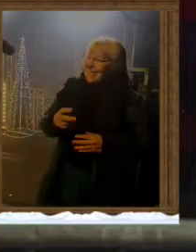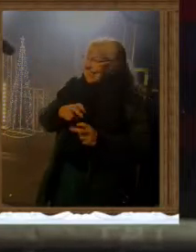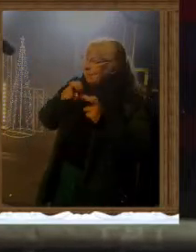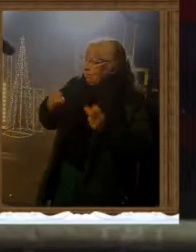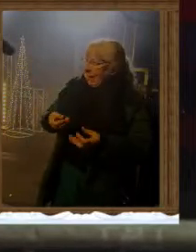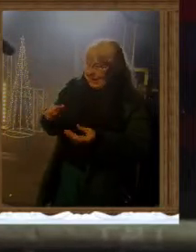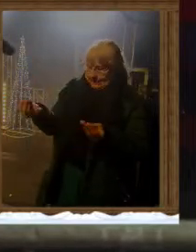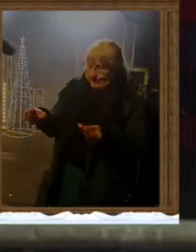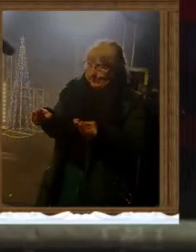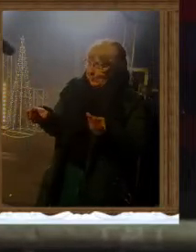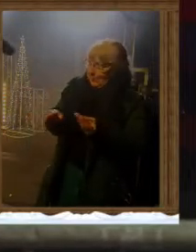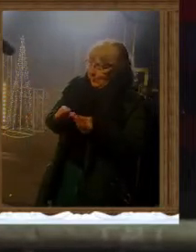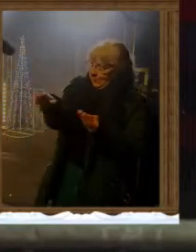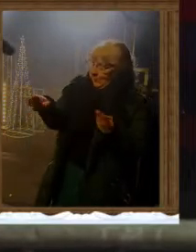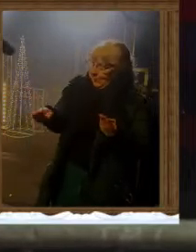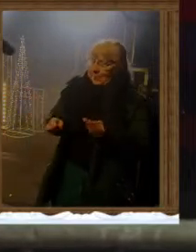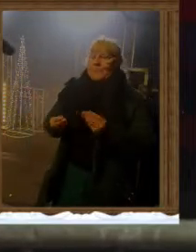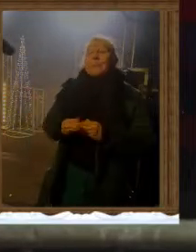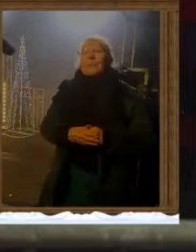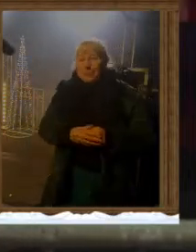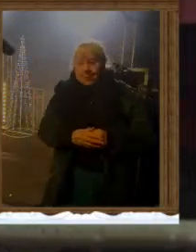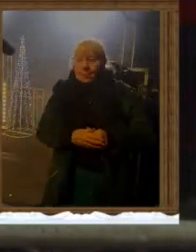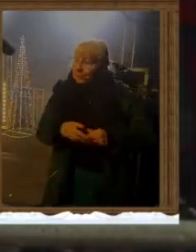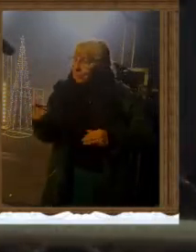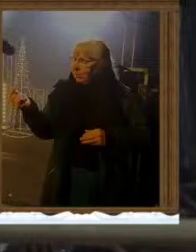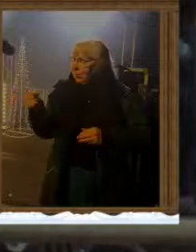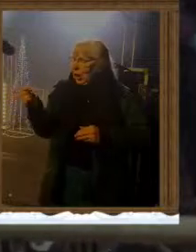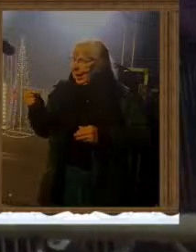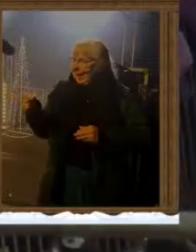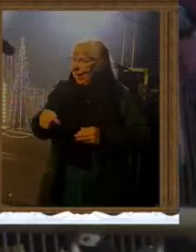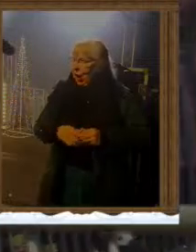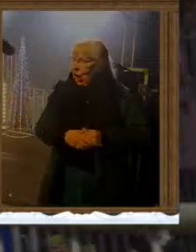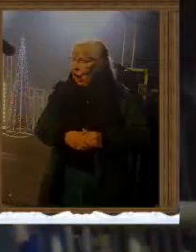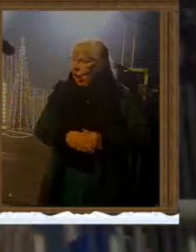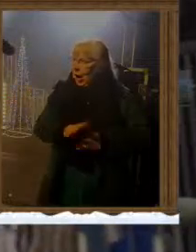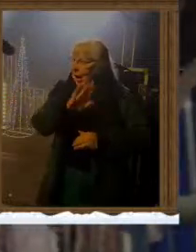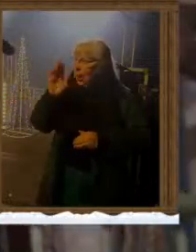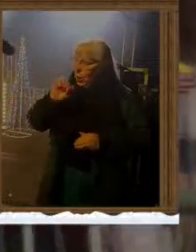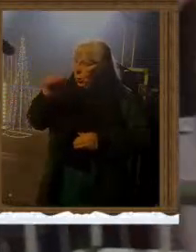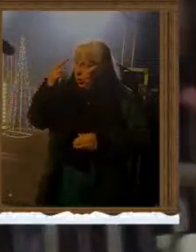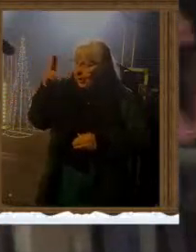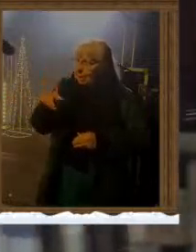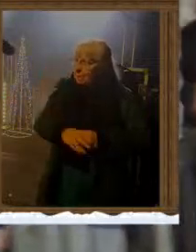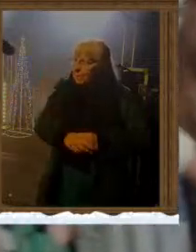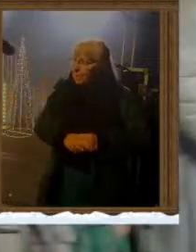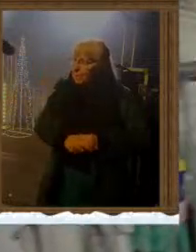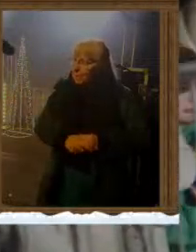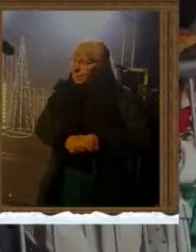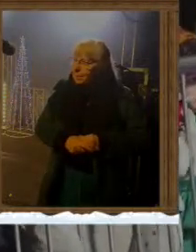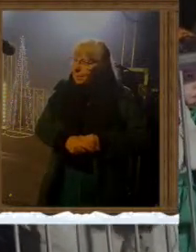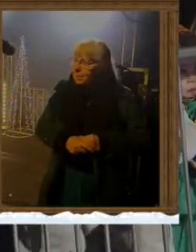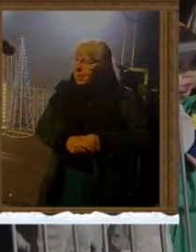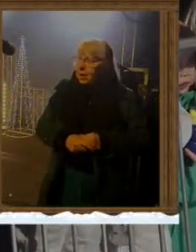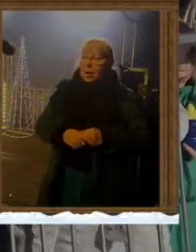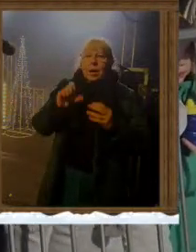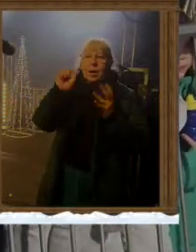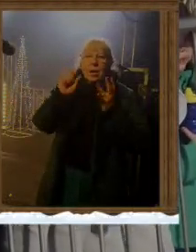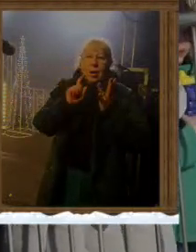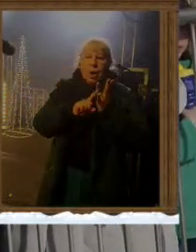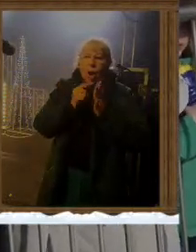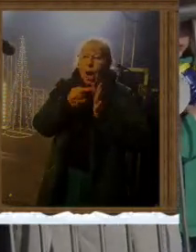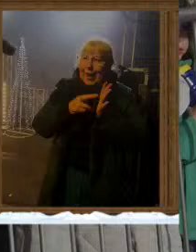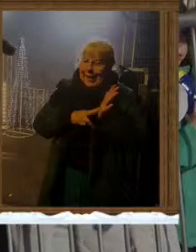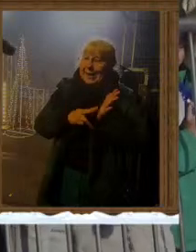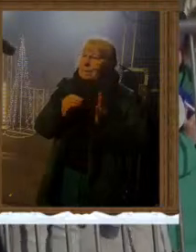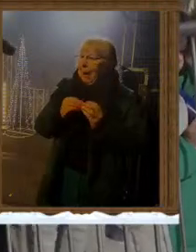You pick any envelope. Go ahead. There you go. Down here, we're going to go next. Hello, what's your name? Where are you from? I'm Connie from